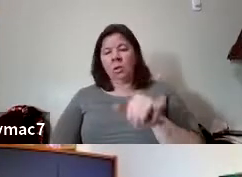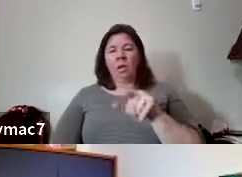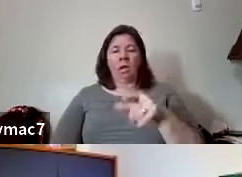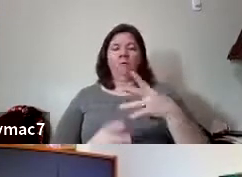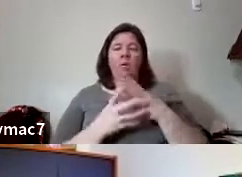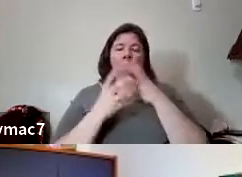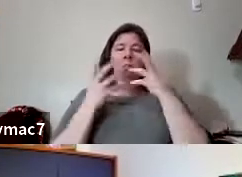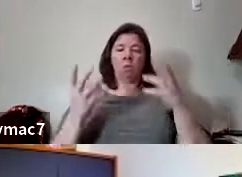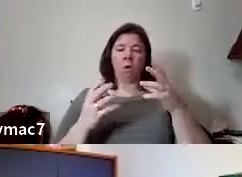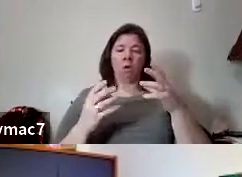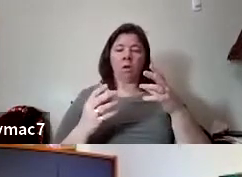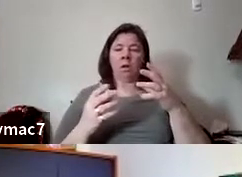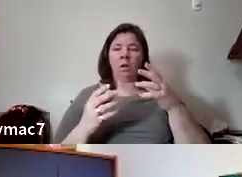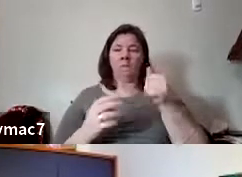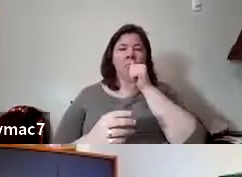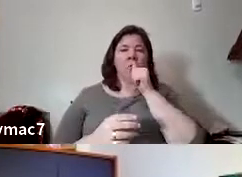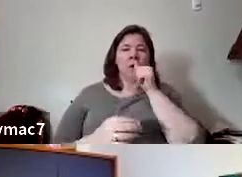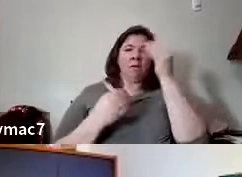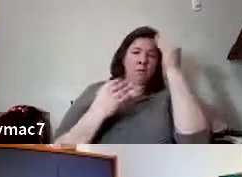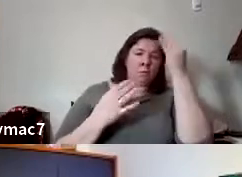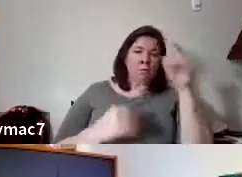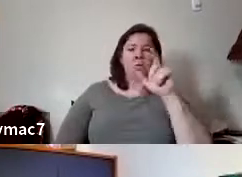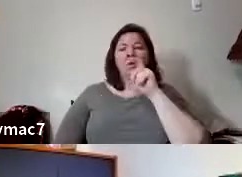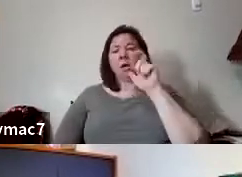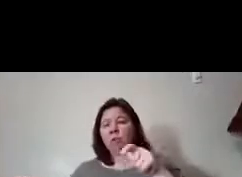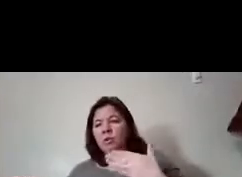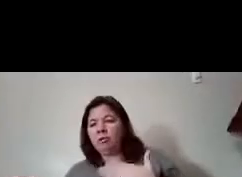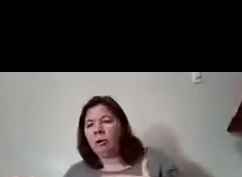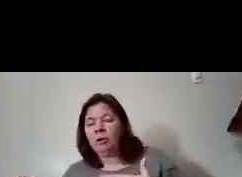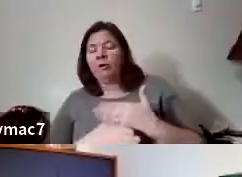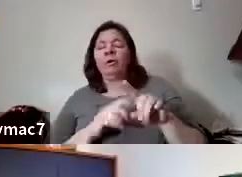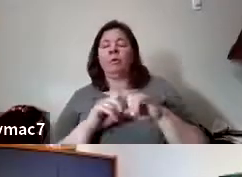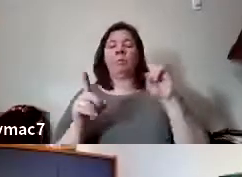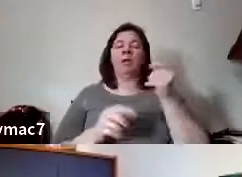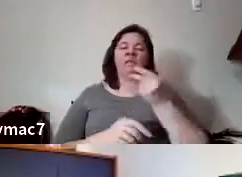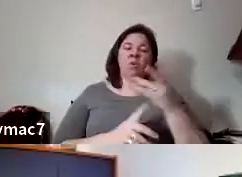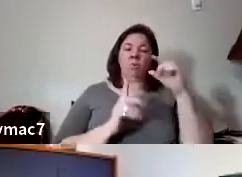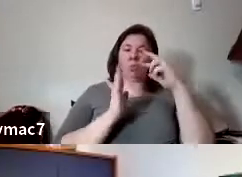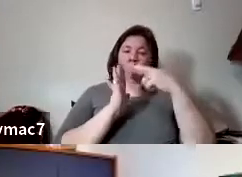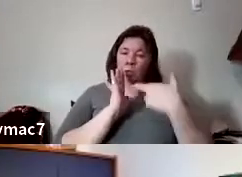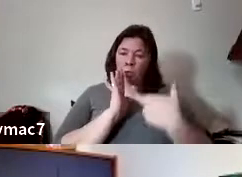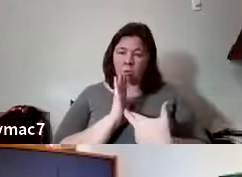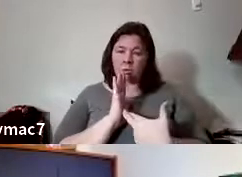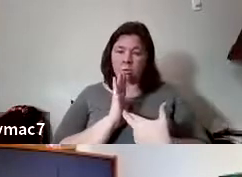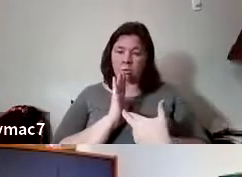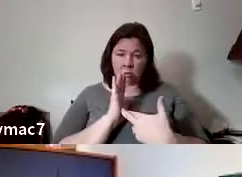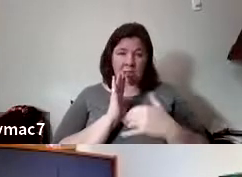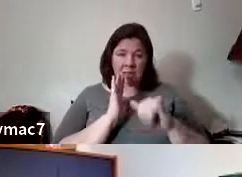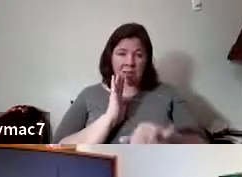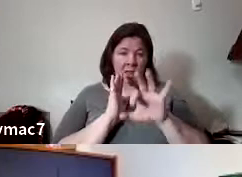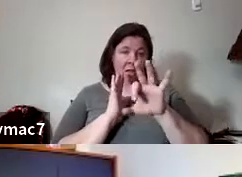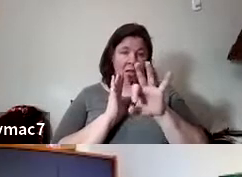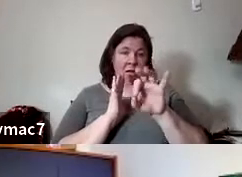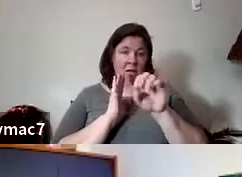lot of proprietary information that you're not supposed to share, just a few rules of being a founder with